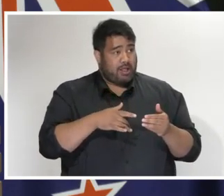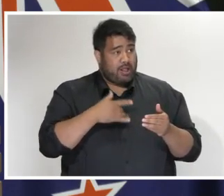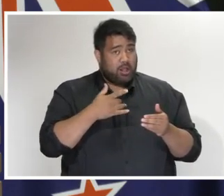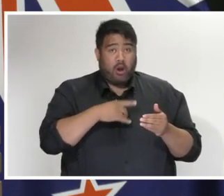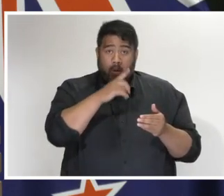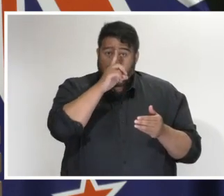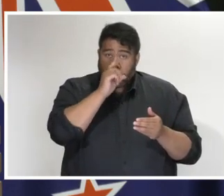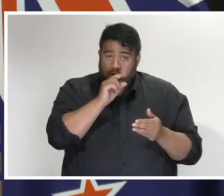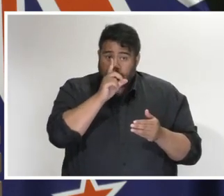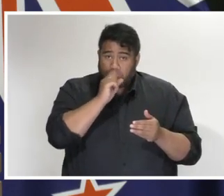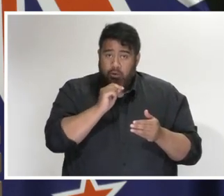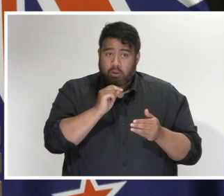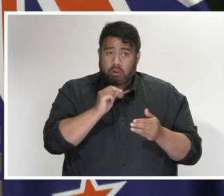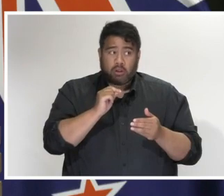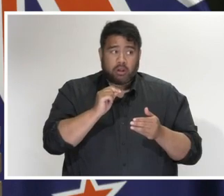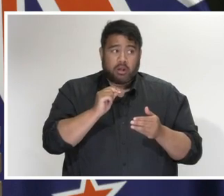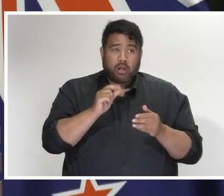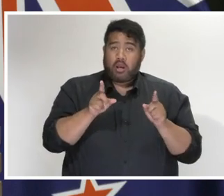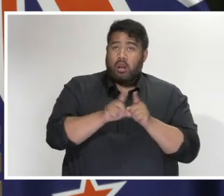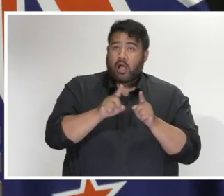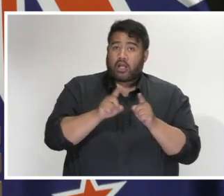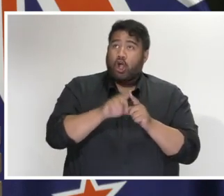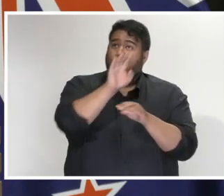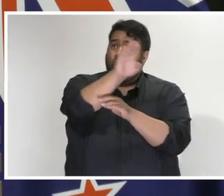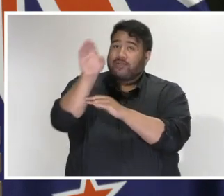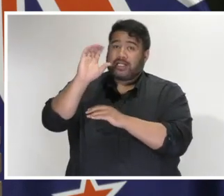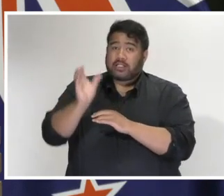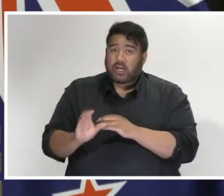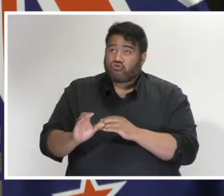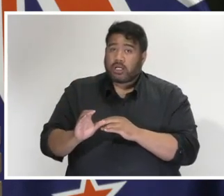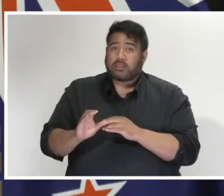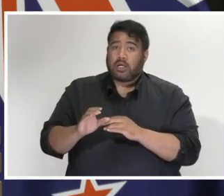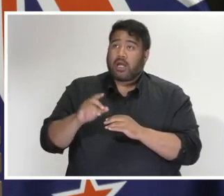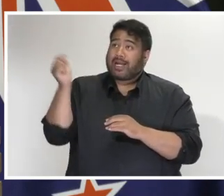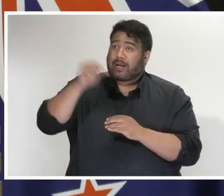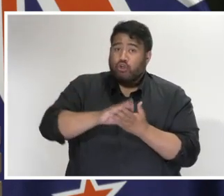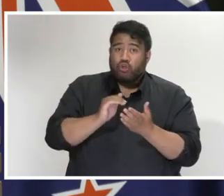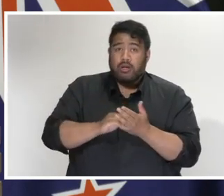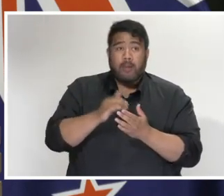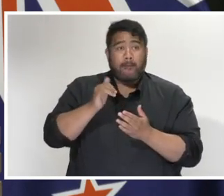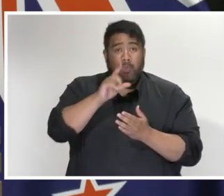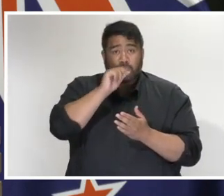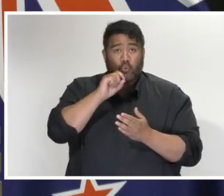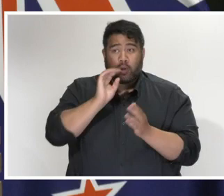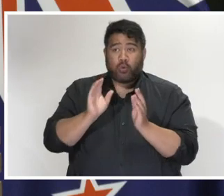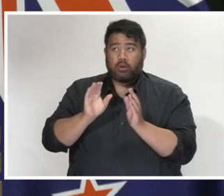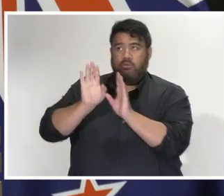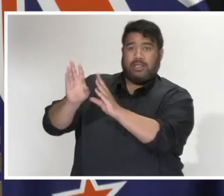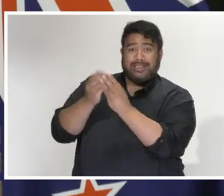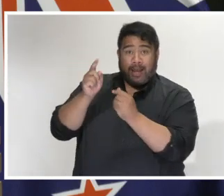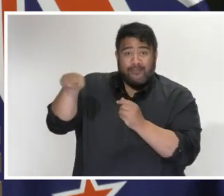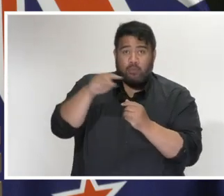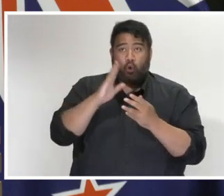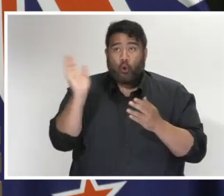from particular hotspot countries that have higher levels of cases? Across the board. And I indicated on Monday, you'll recall, Monday morning, that